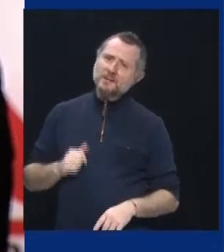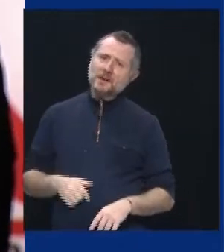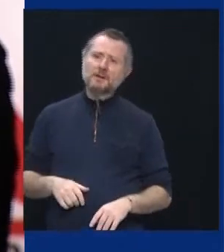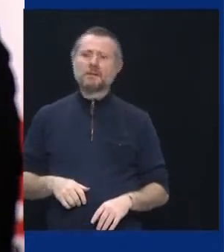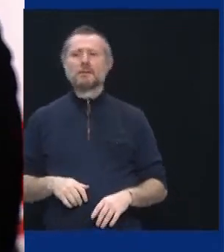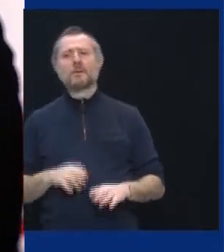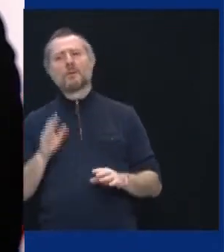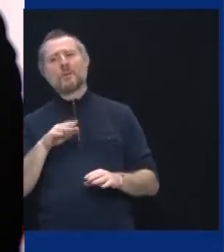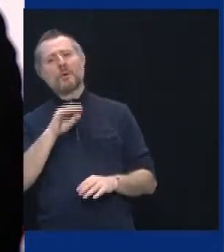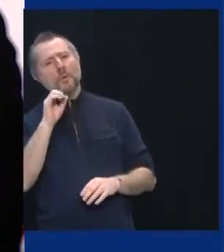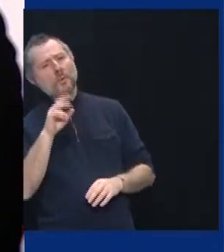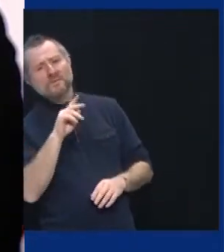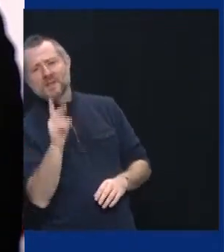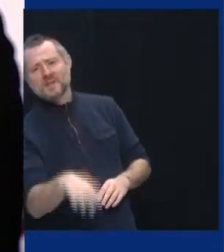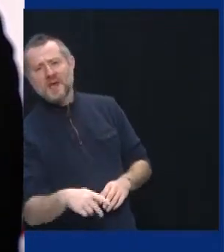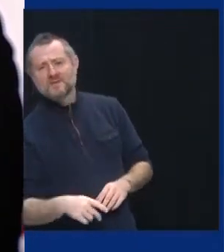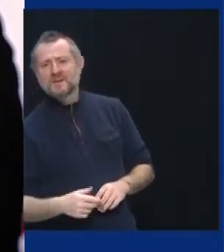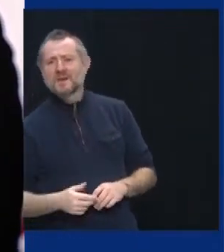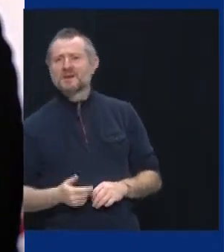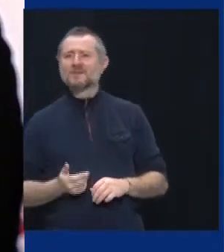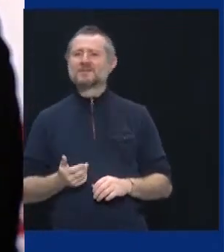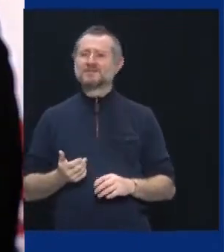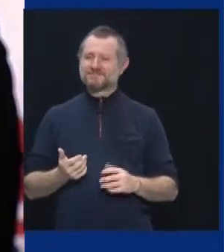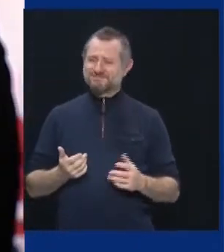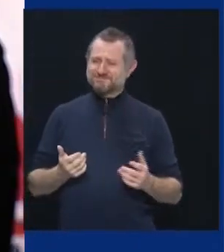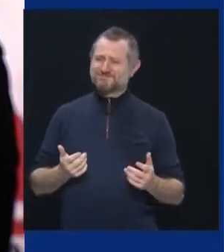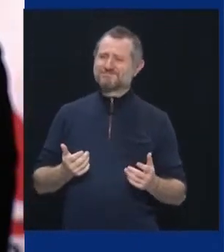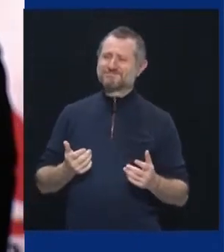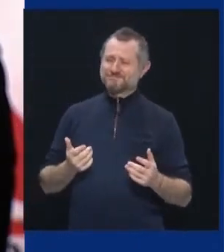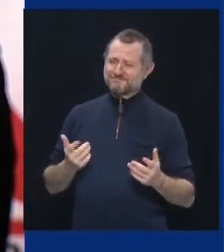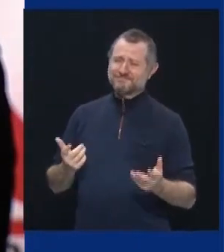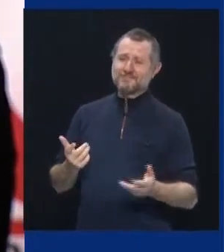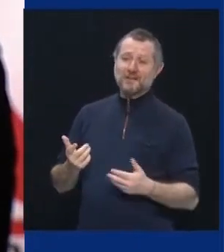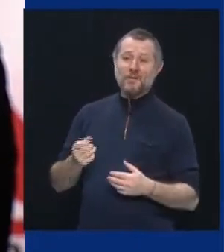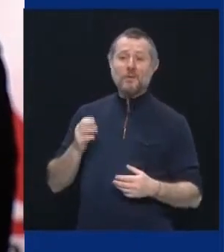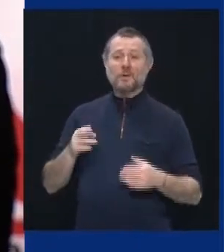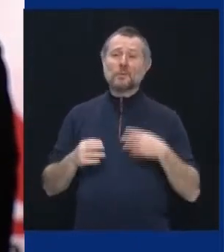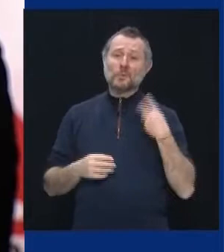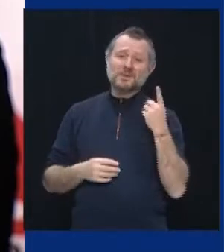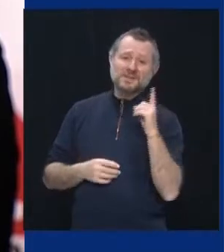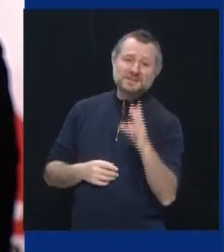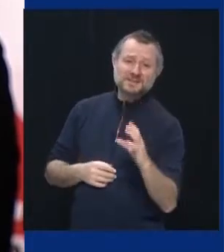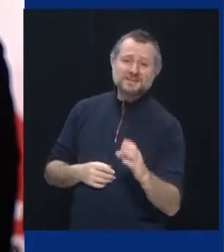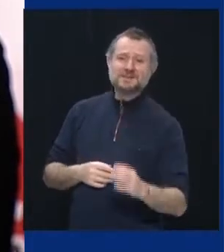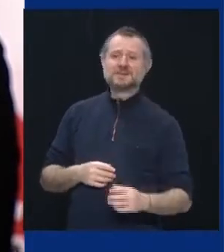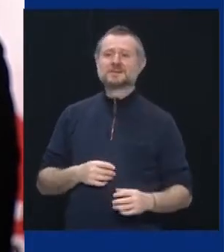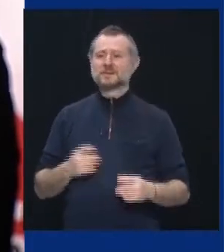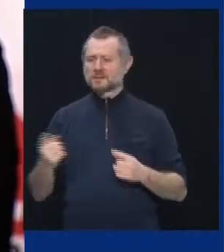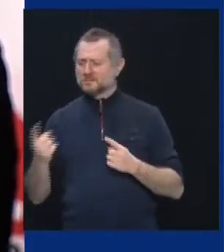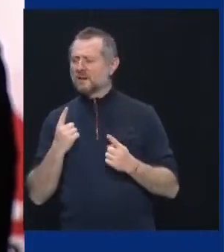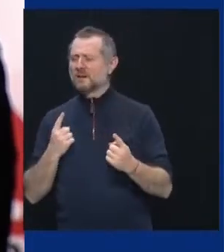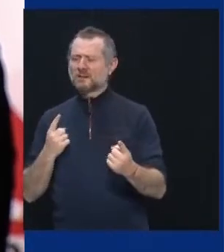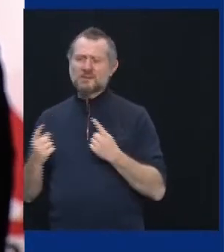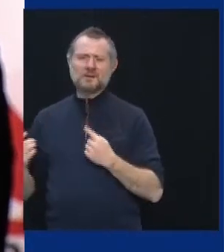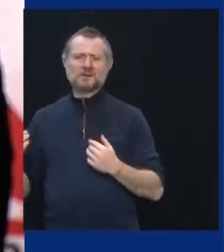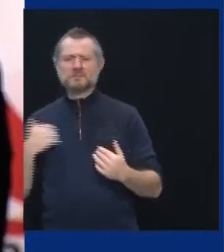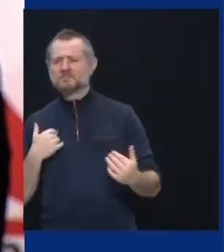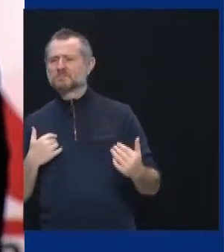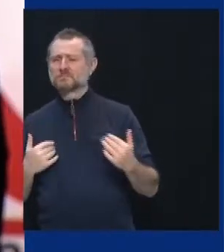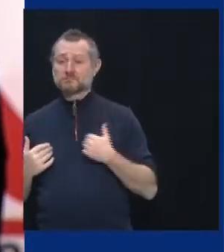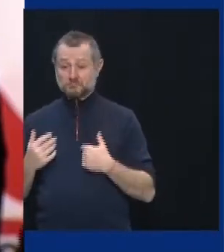or Philadelphia or Atlanta or Washington, D.C.? Mind you, we have